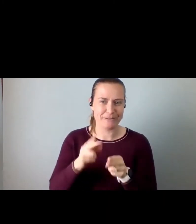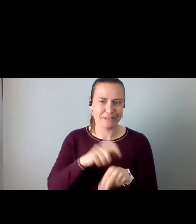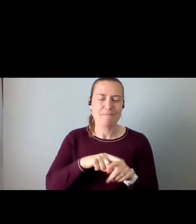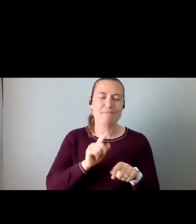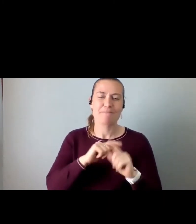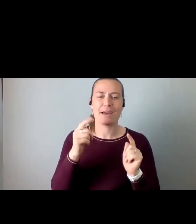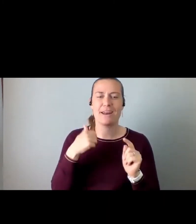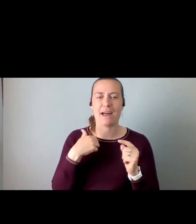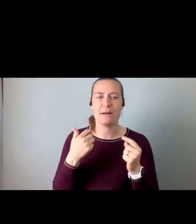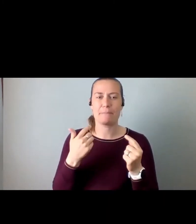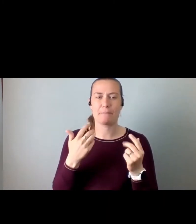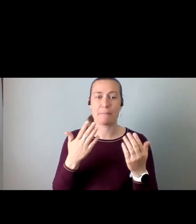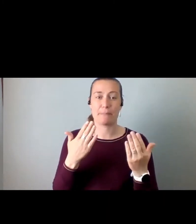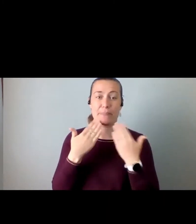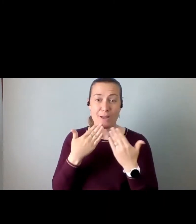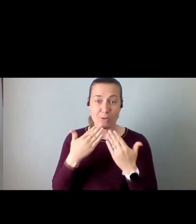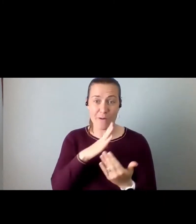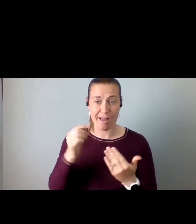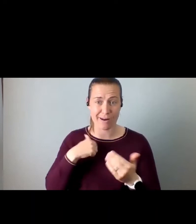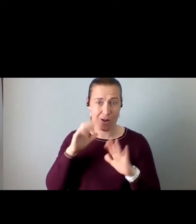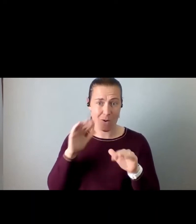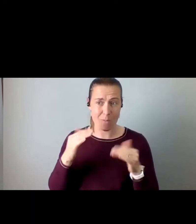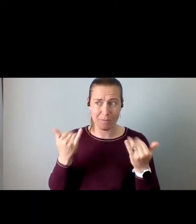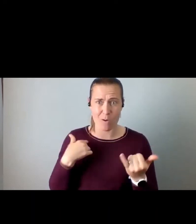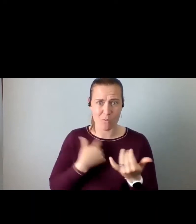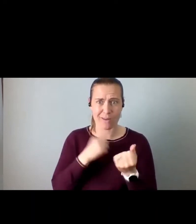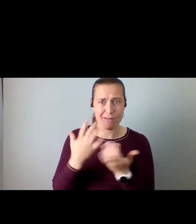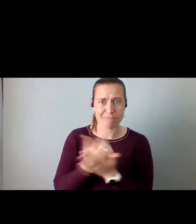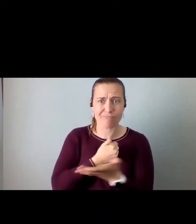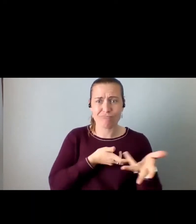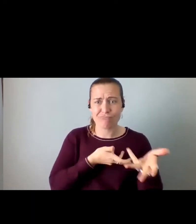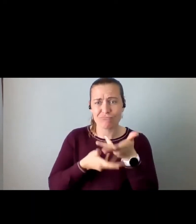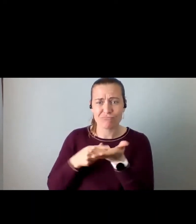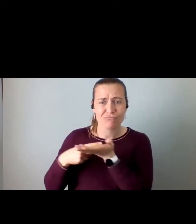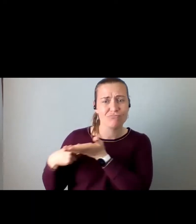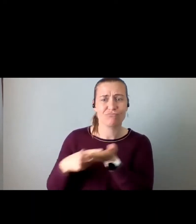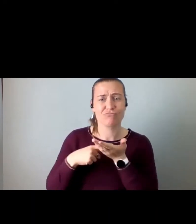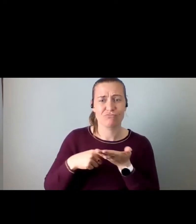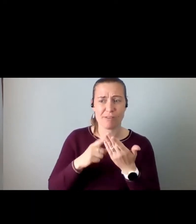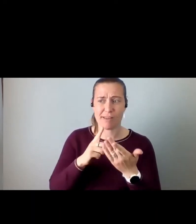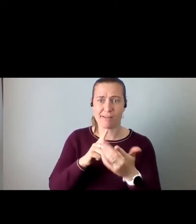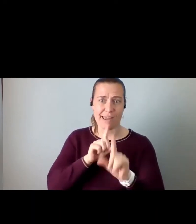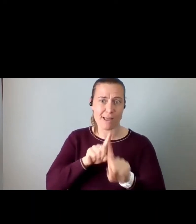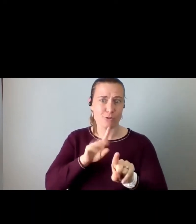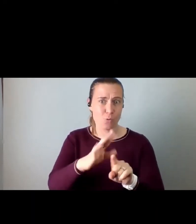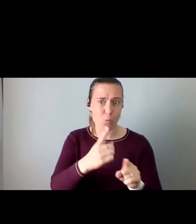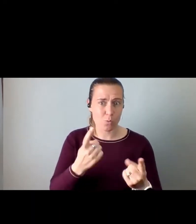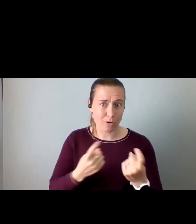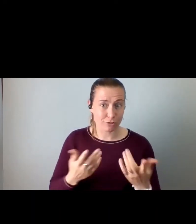I appreciate and hope we can have kind of an interactive discussion and help answer some questions.